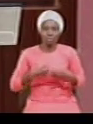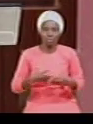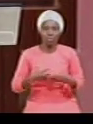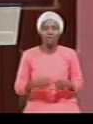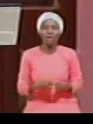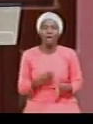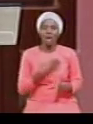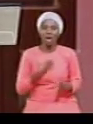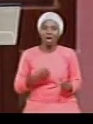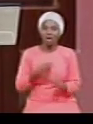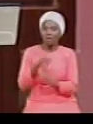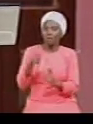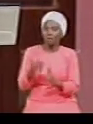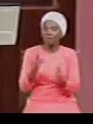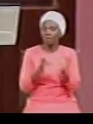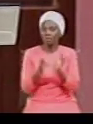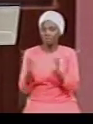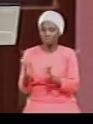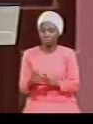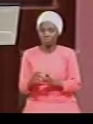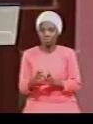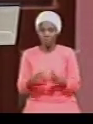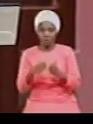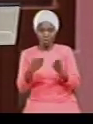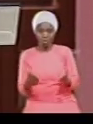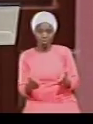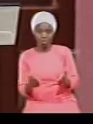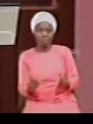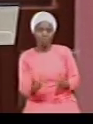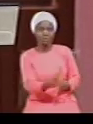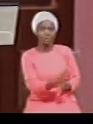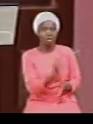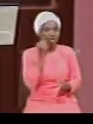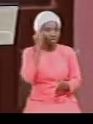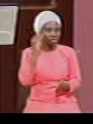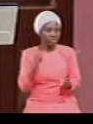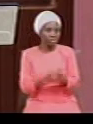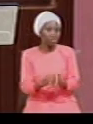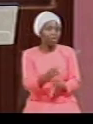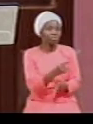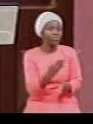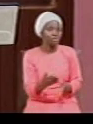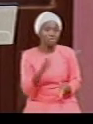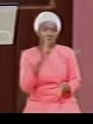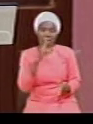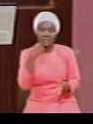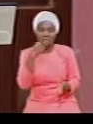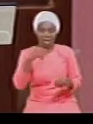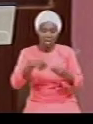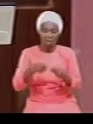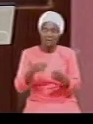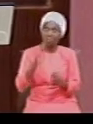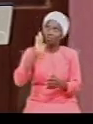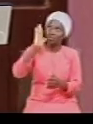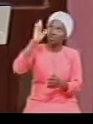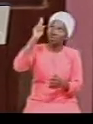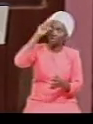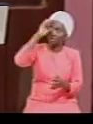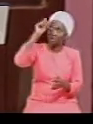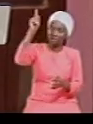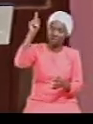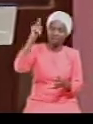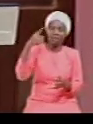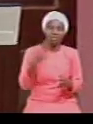when Jesus opened their understanding that those things were said concerning him, the